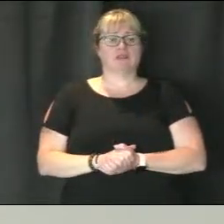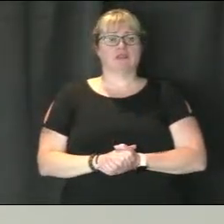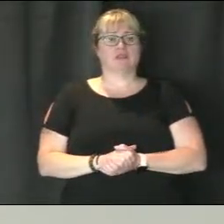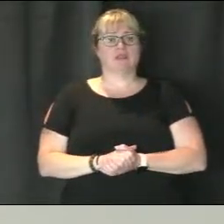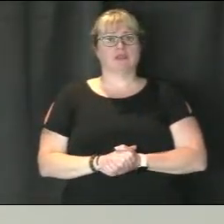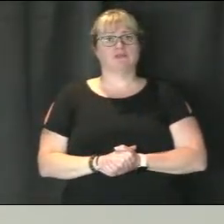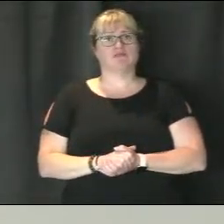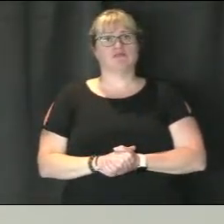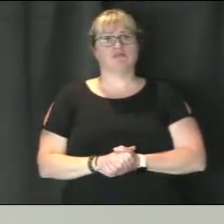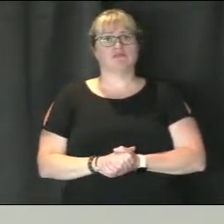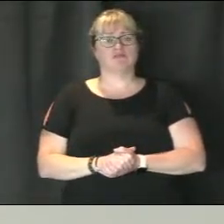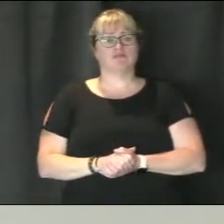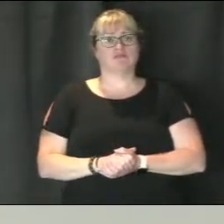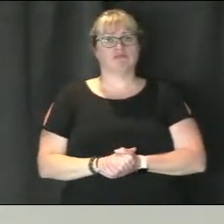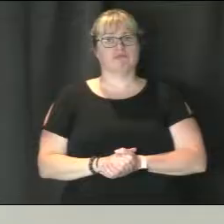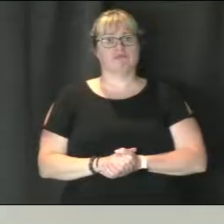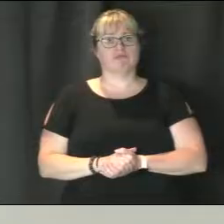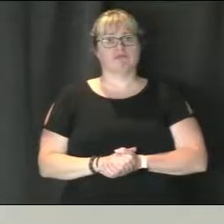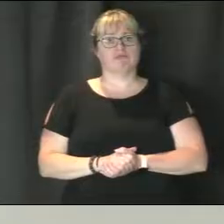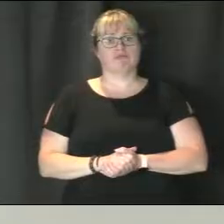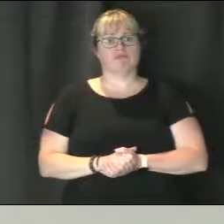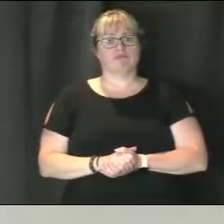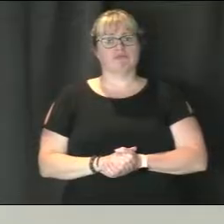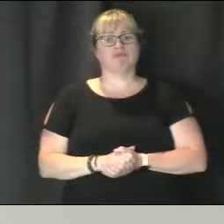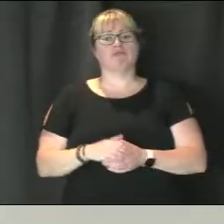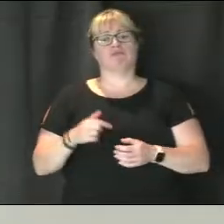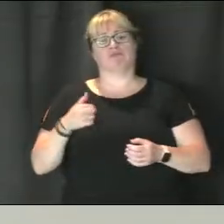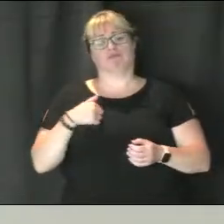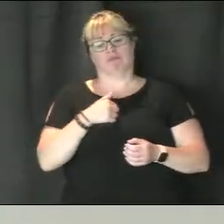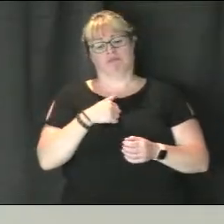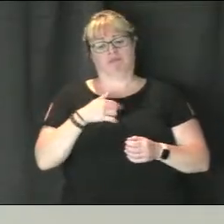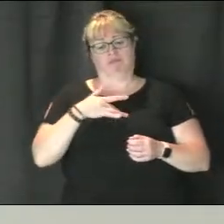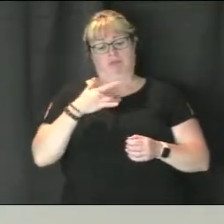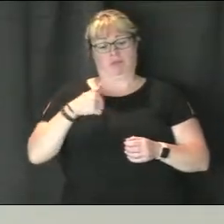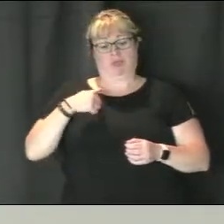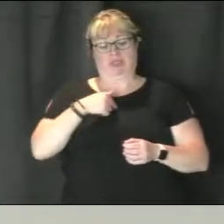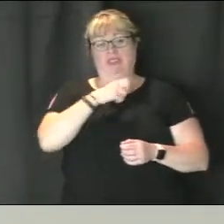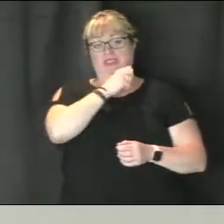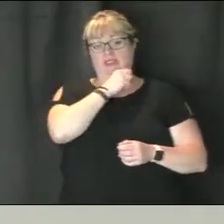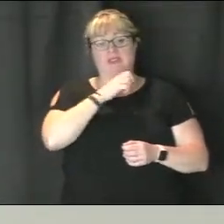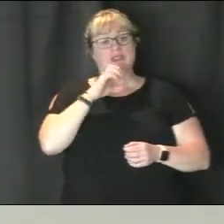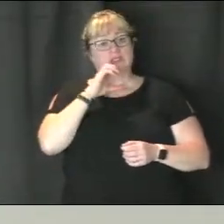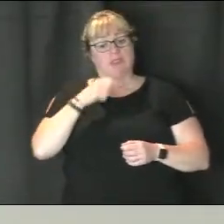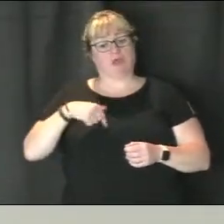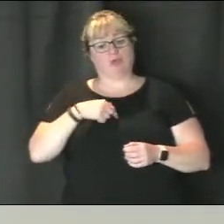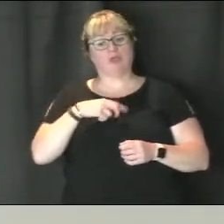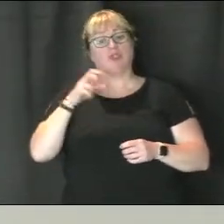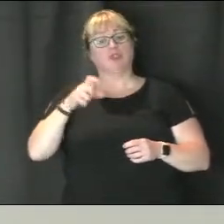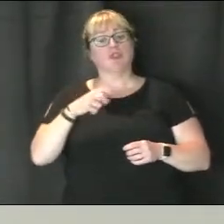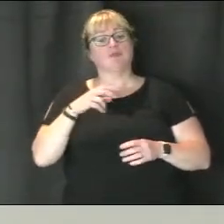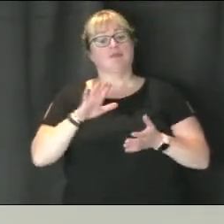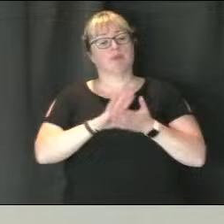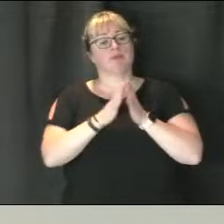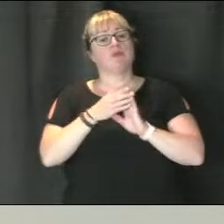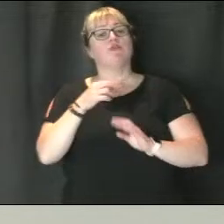I feel we, as speaking seniors, should be a voice for the voiceless,